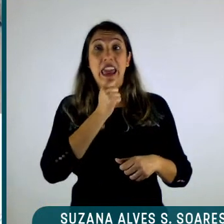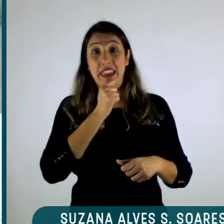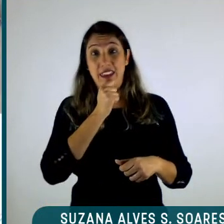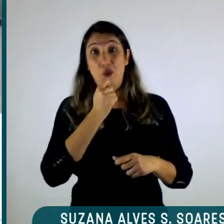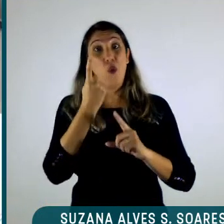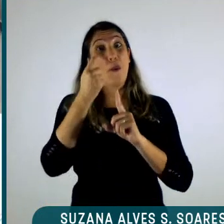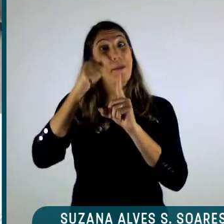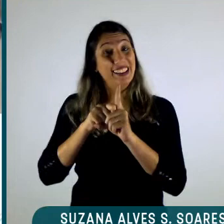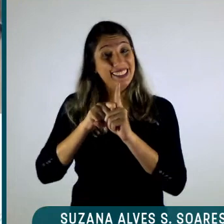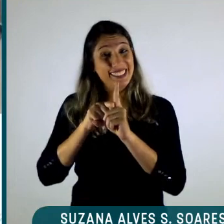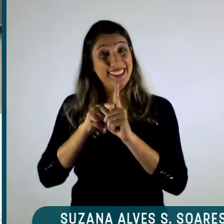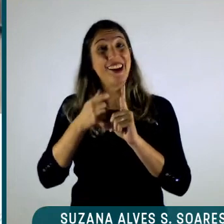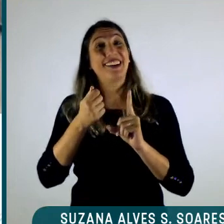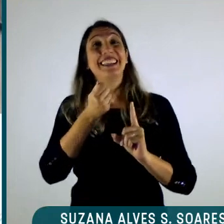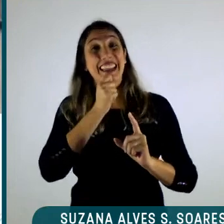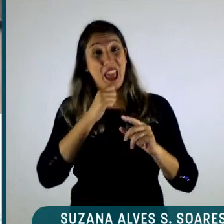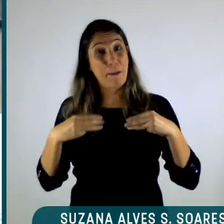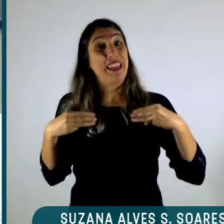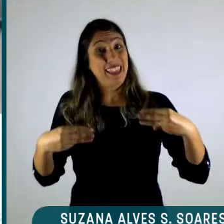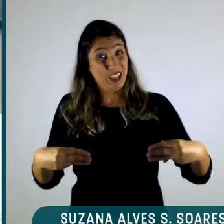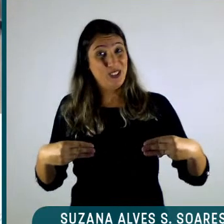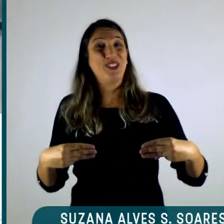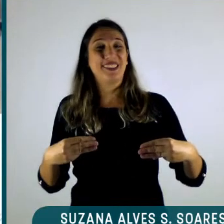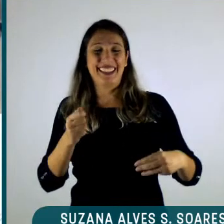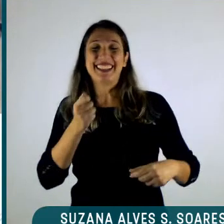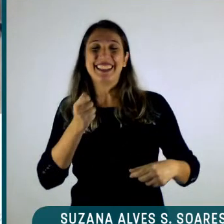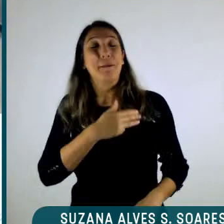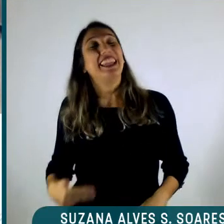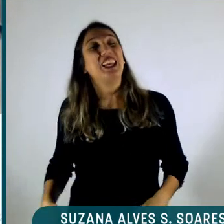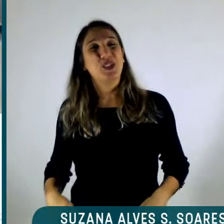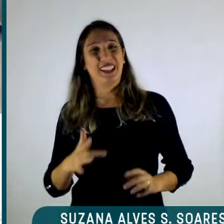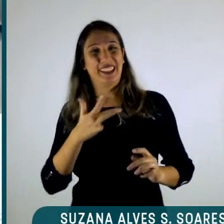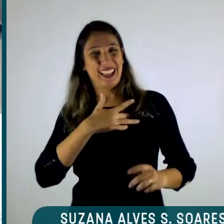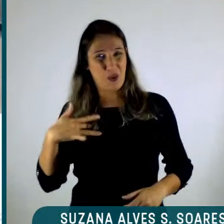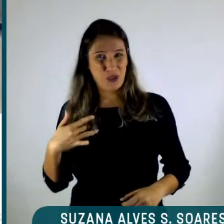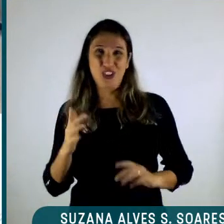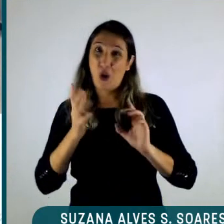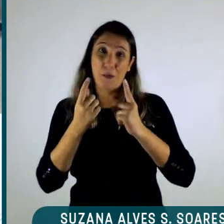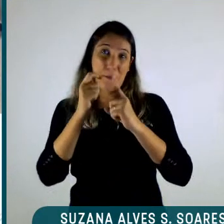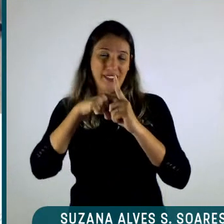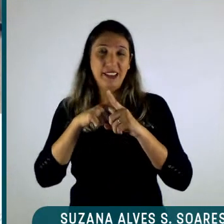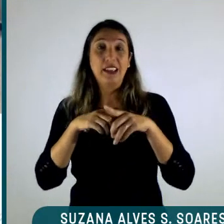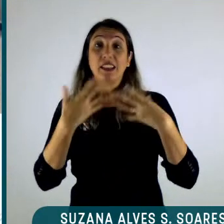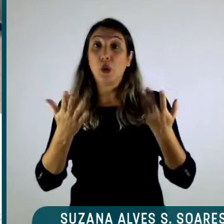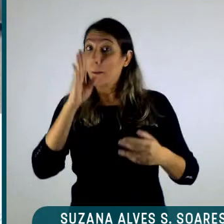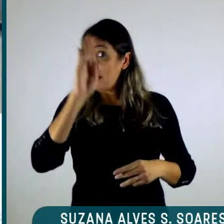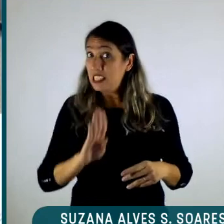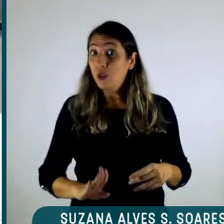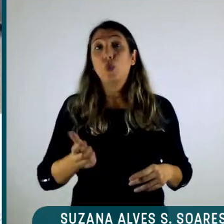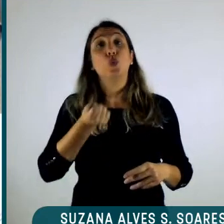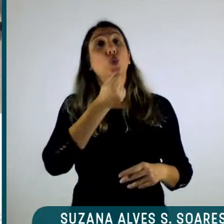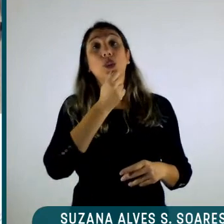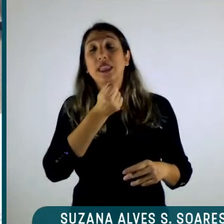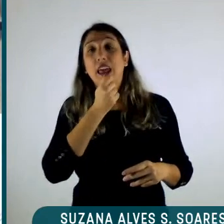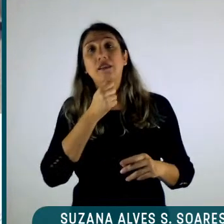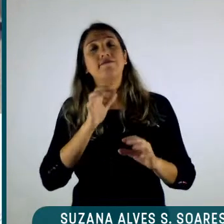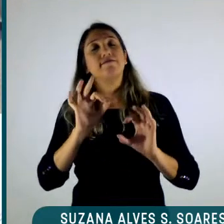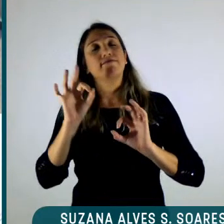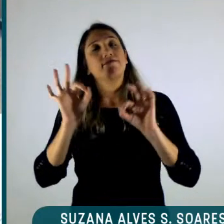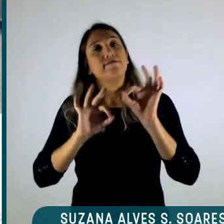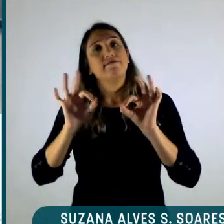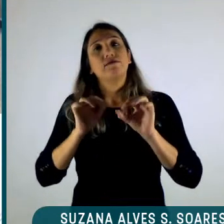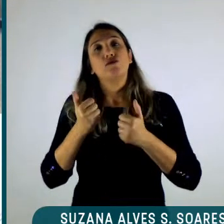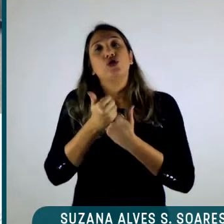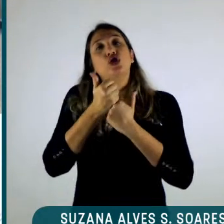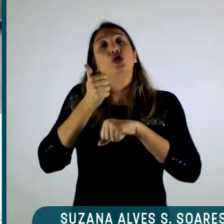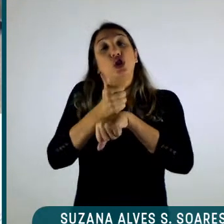And it's been 1 month, we don't have any. That's right. That's why Brazil does not have a health public